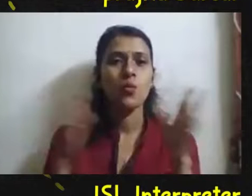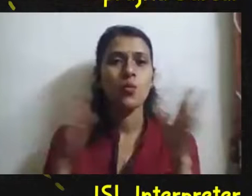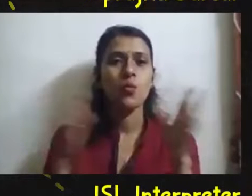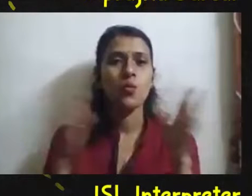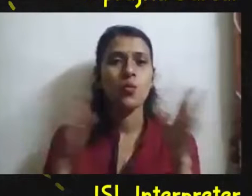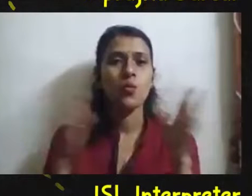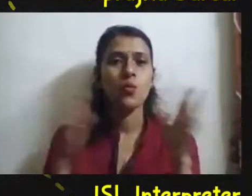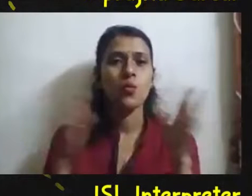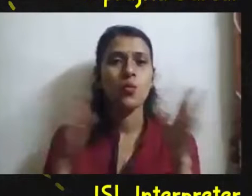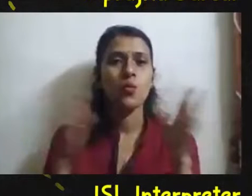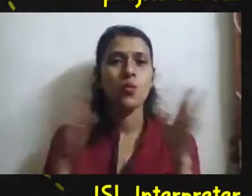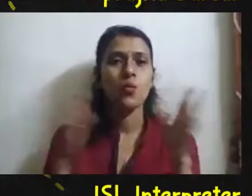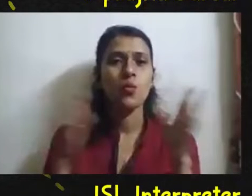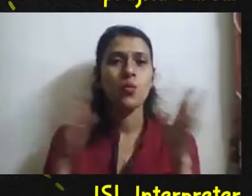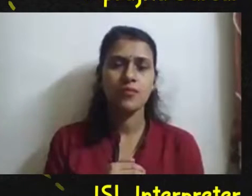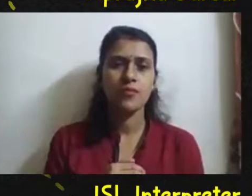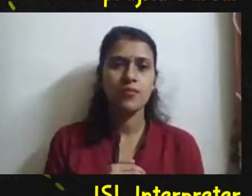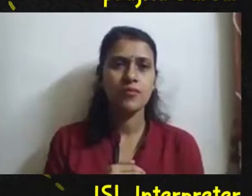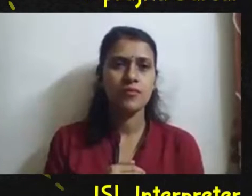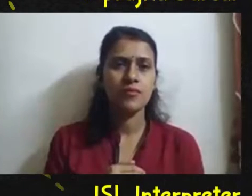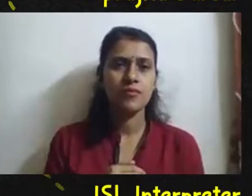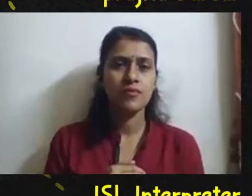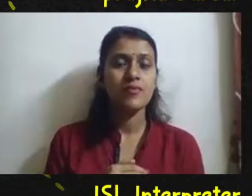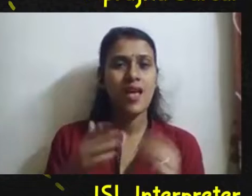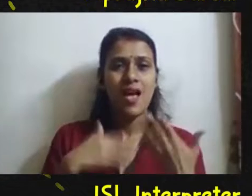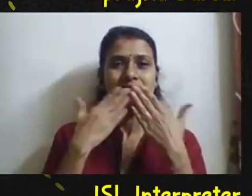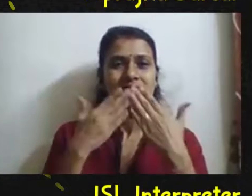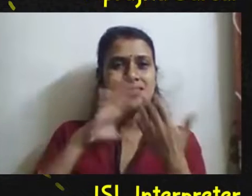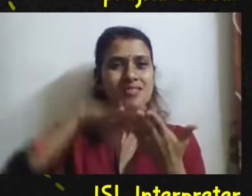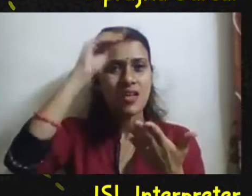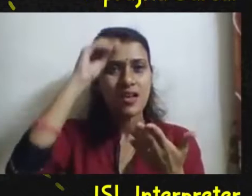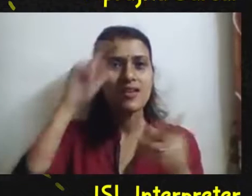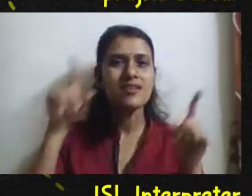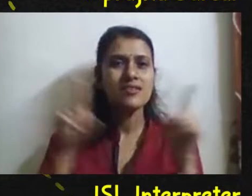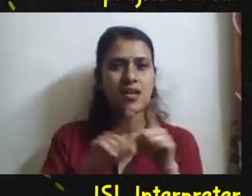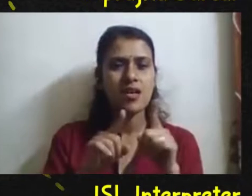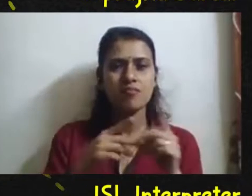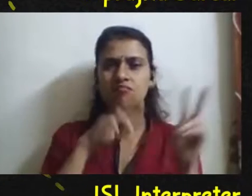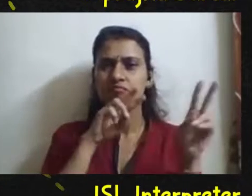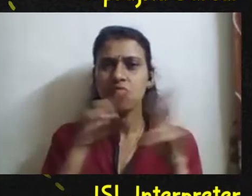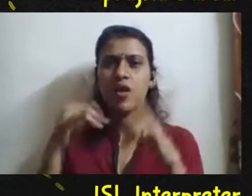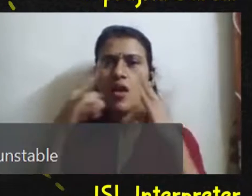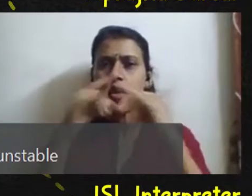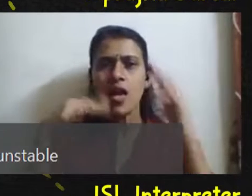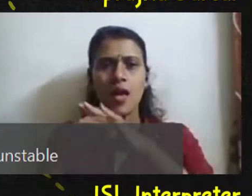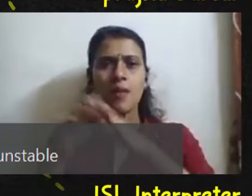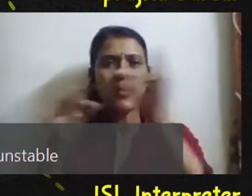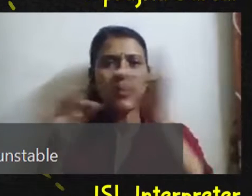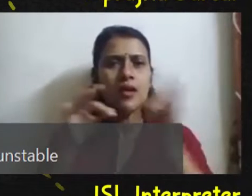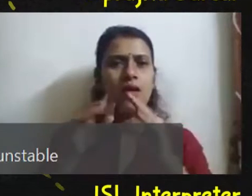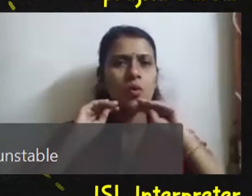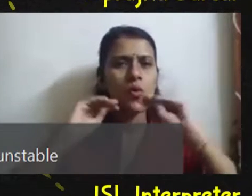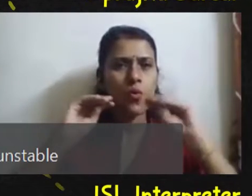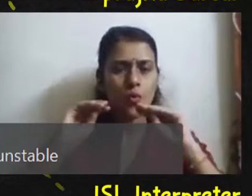to the scholars I study, they are on the borders of coercion